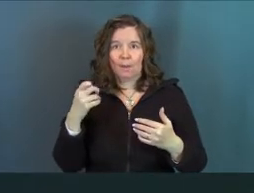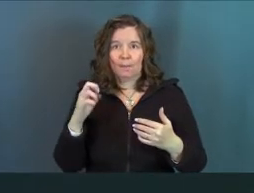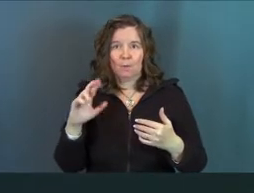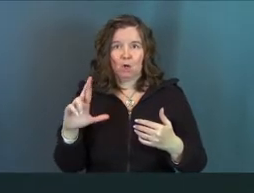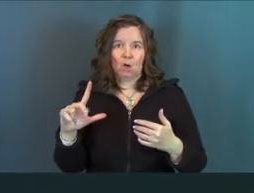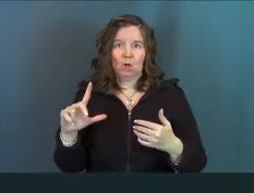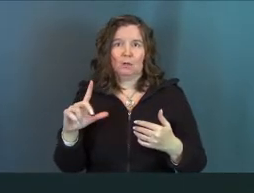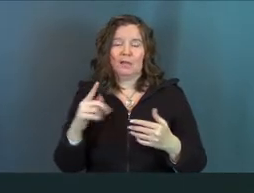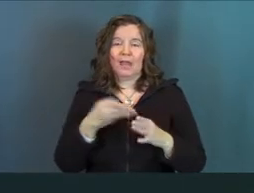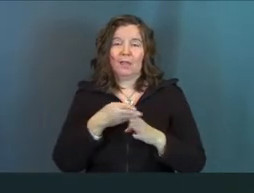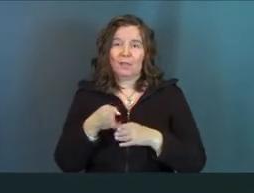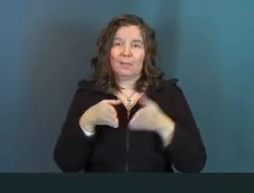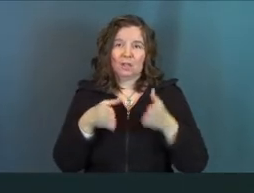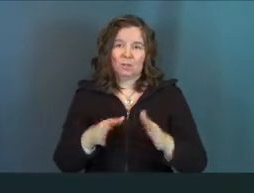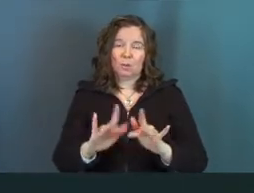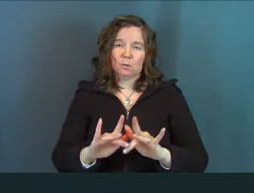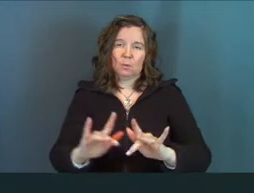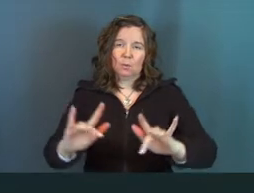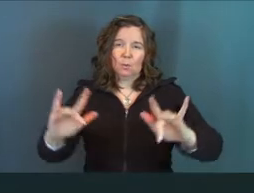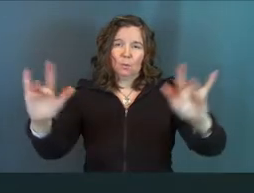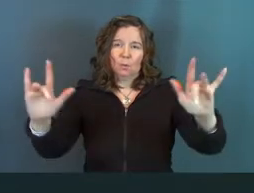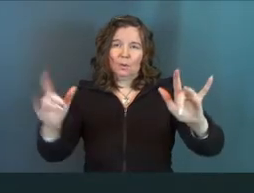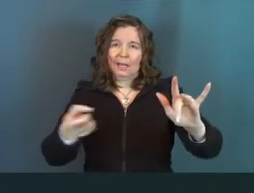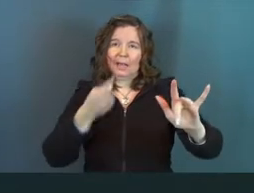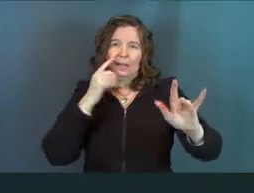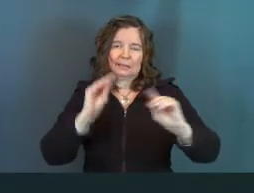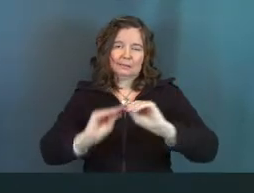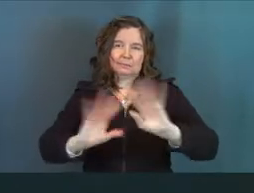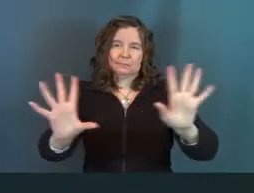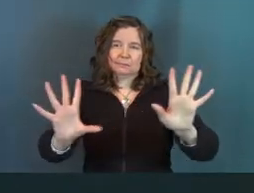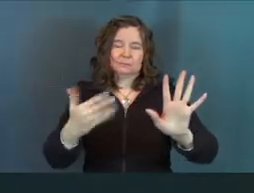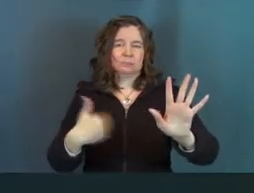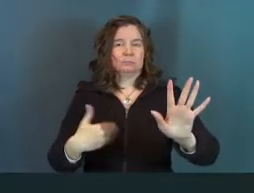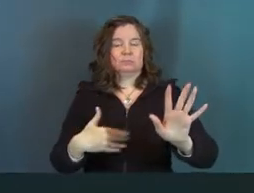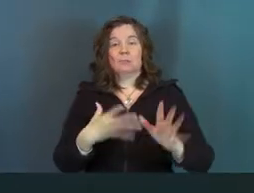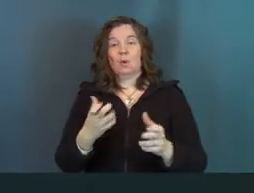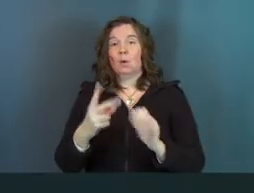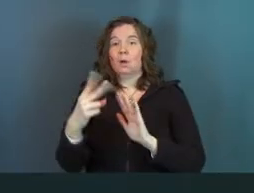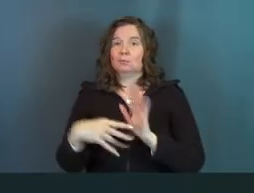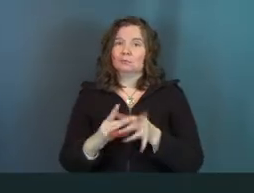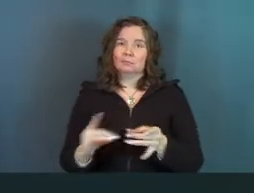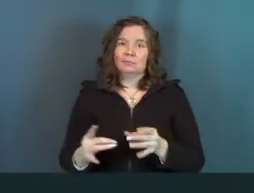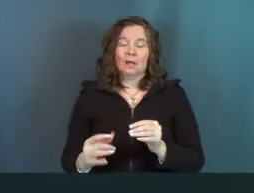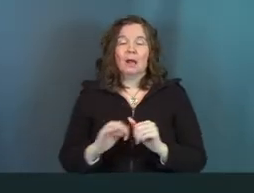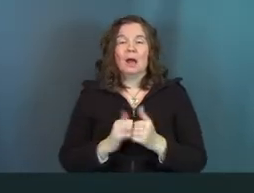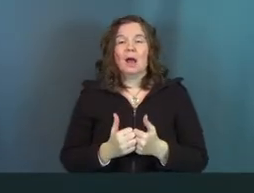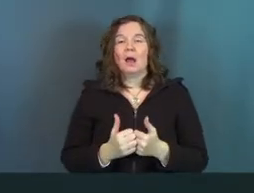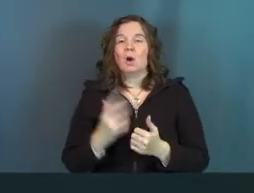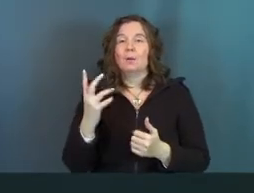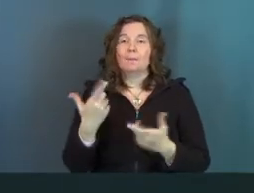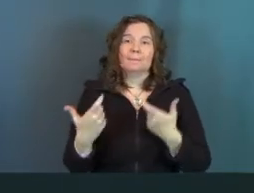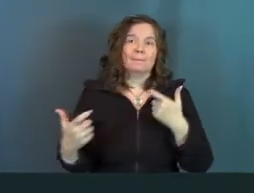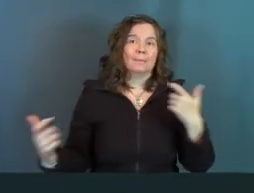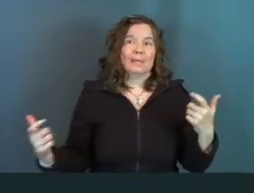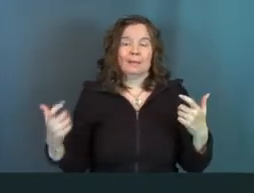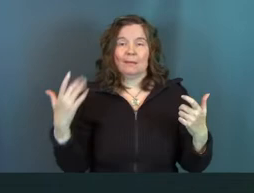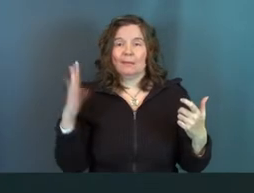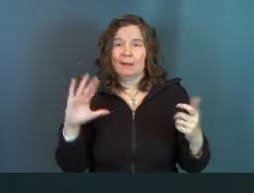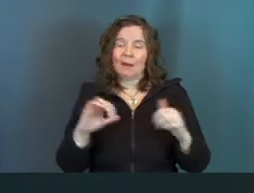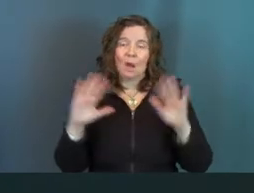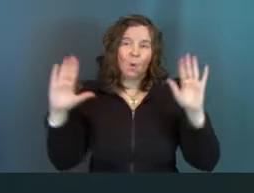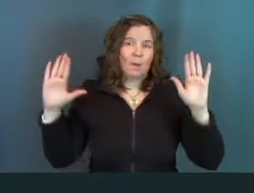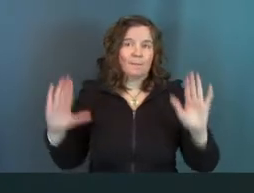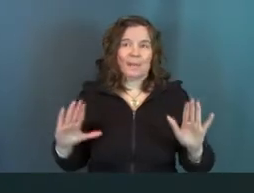was pure gold, as clear as glass. It's like, I want to reiterate how big God is and